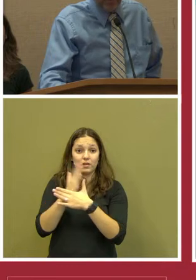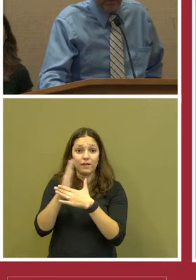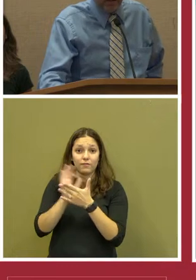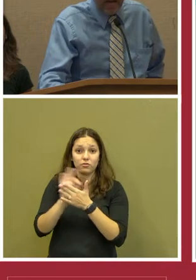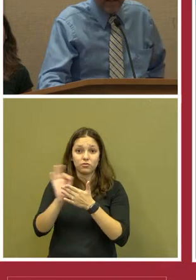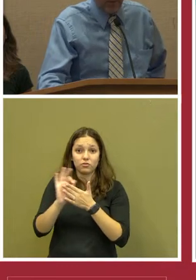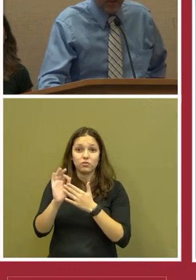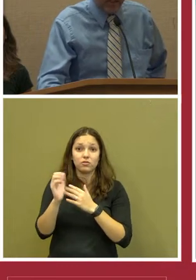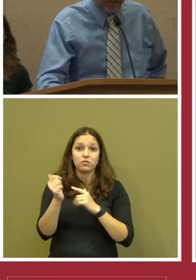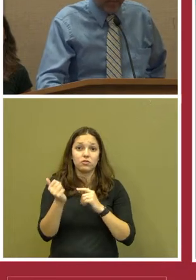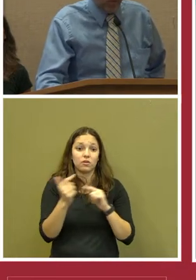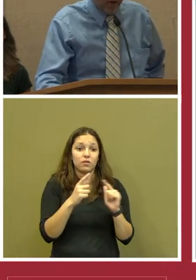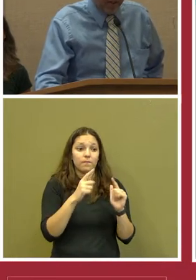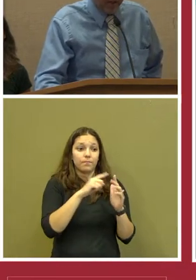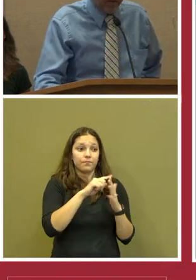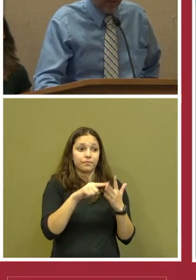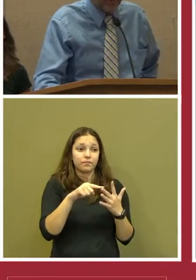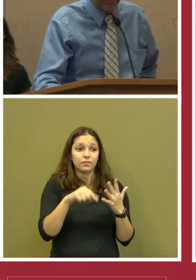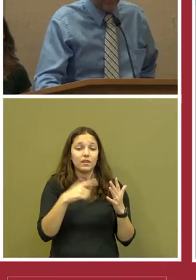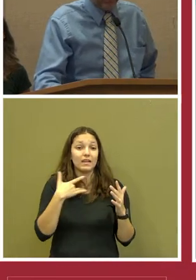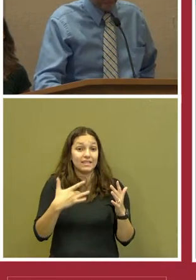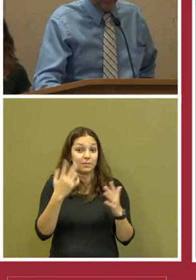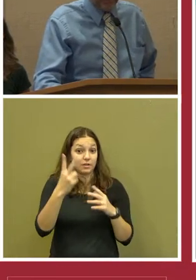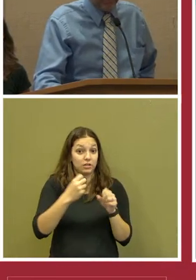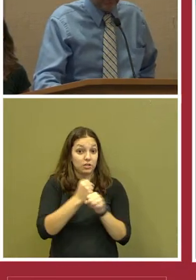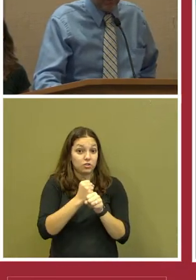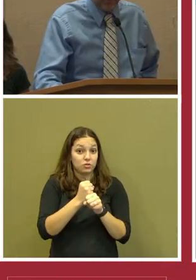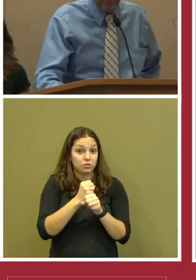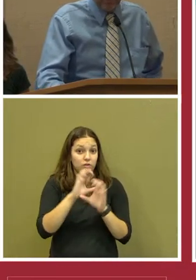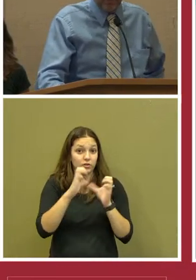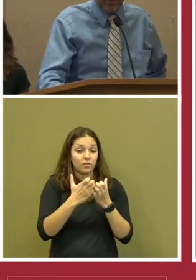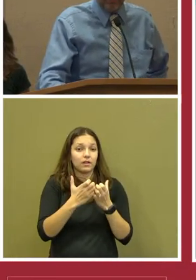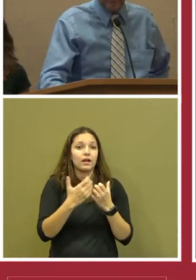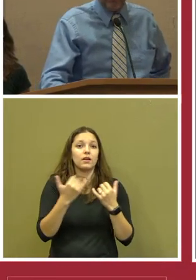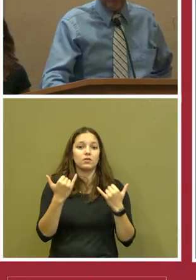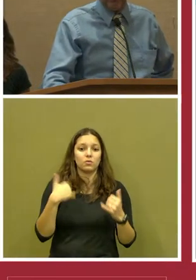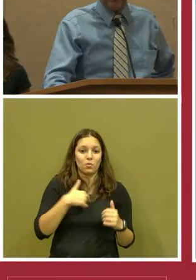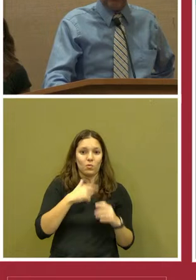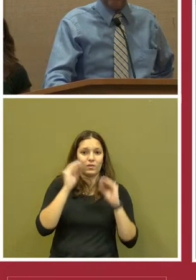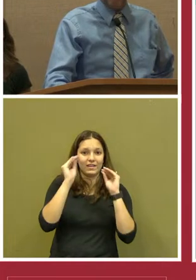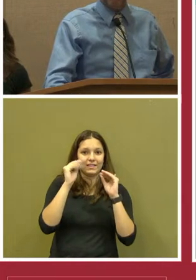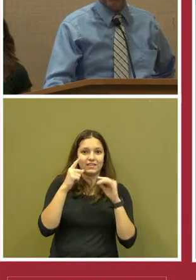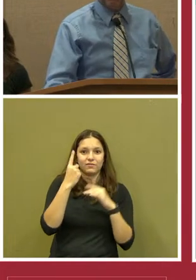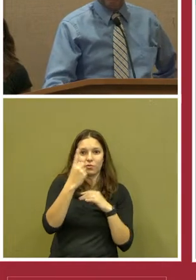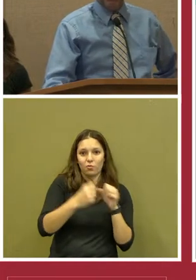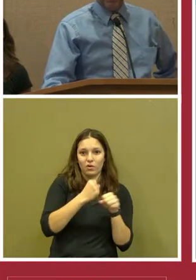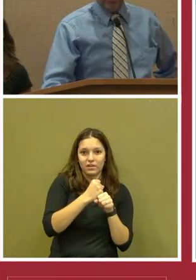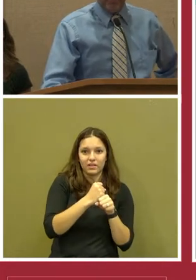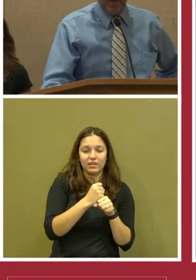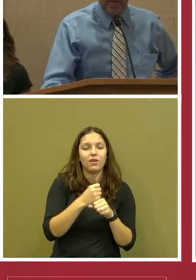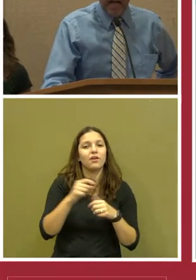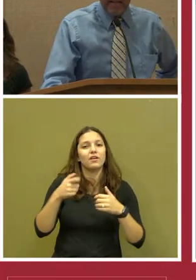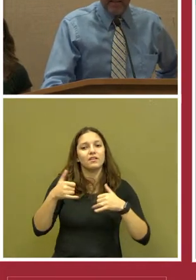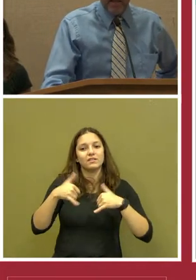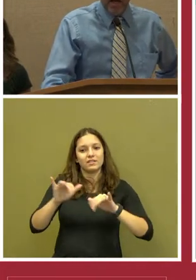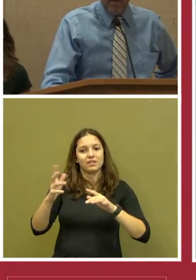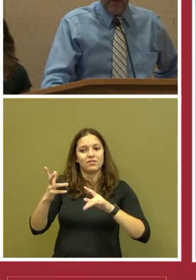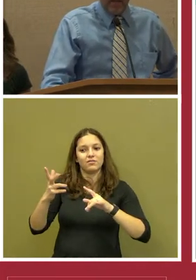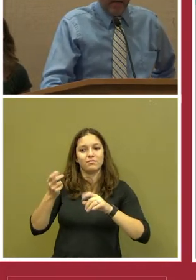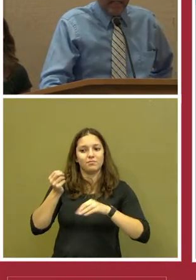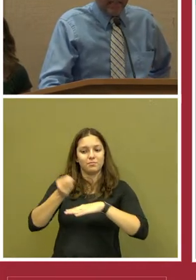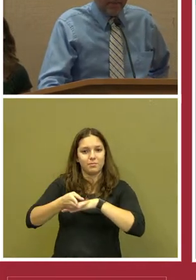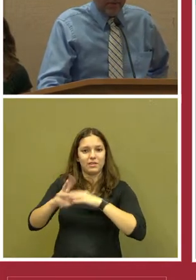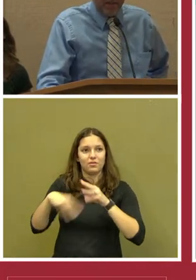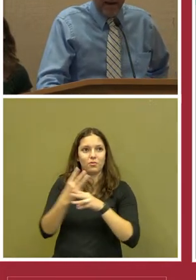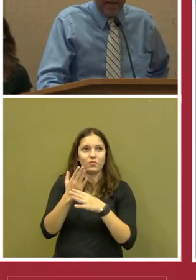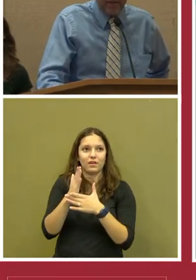a two-year class, and we're teaching them in 1 year, and we're still beating the world average. So congratulations to those teachers. Our diploma class, we